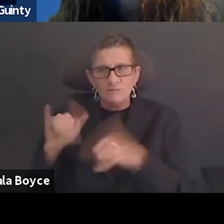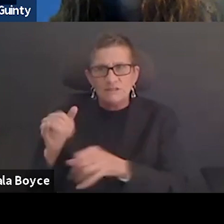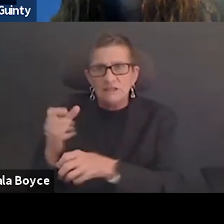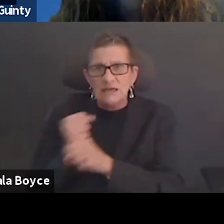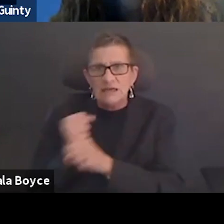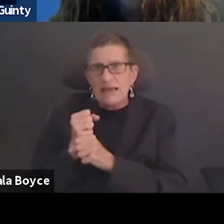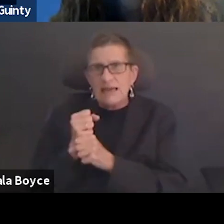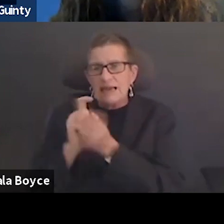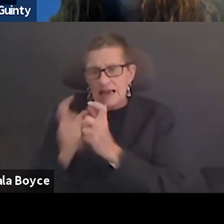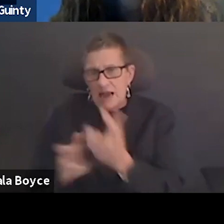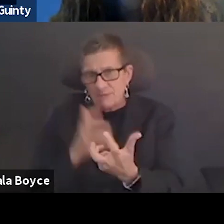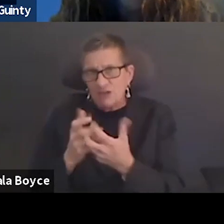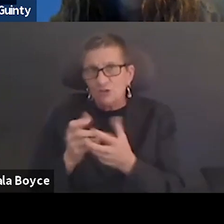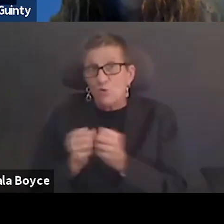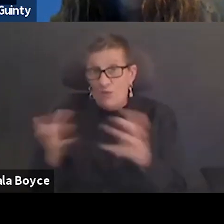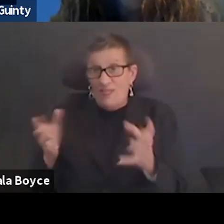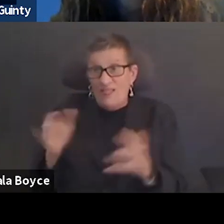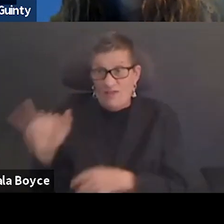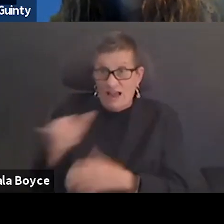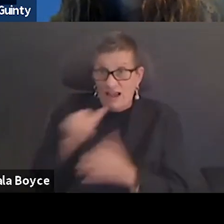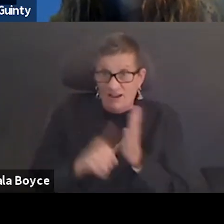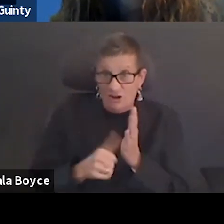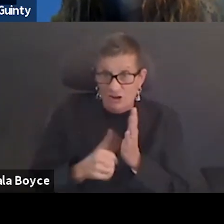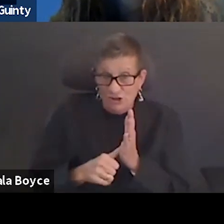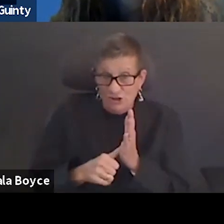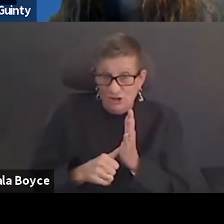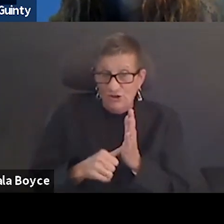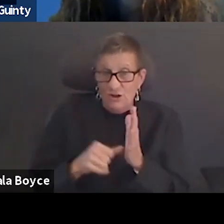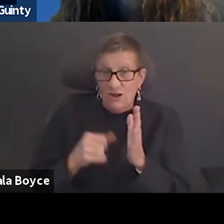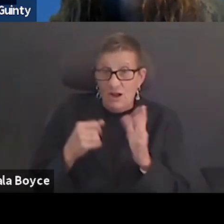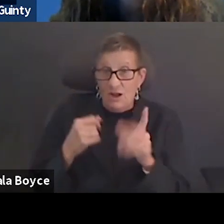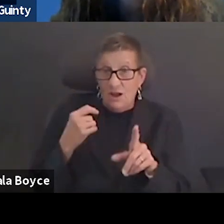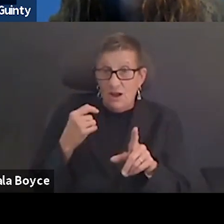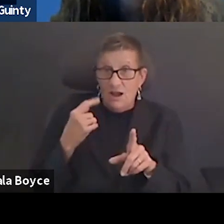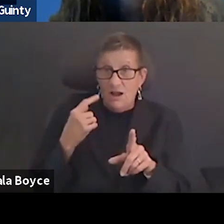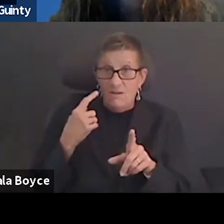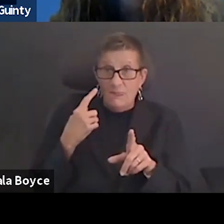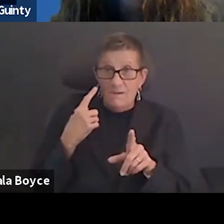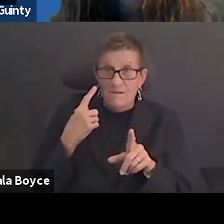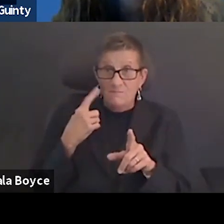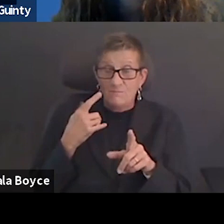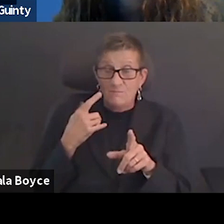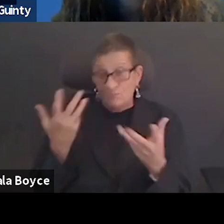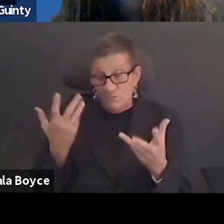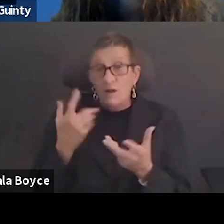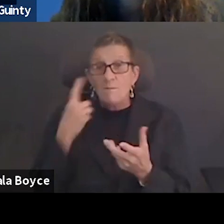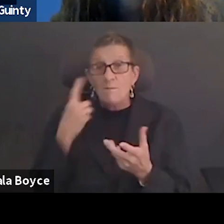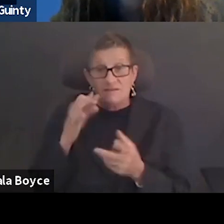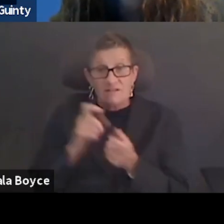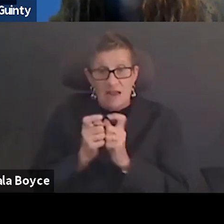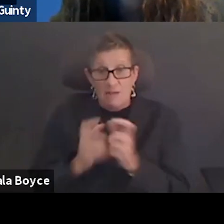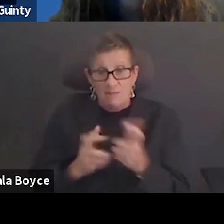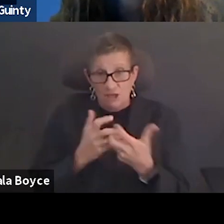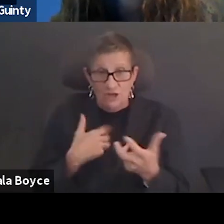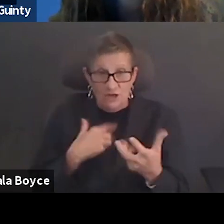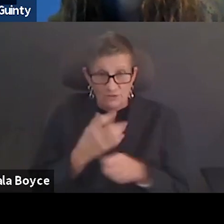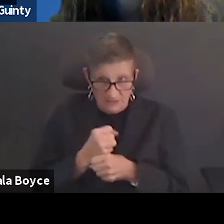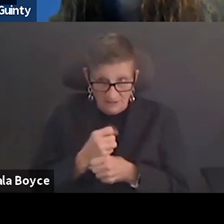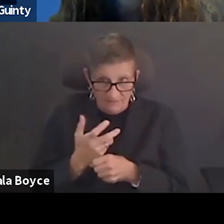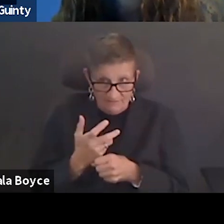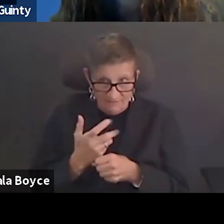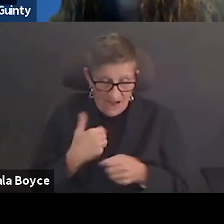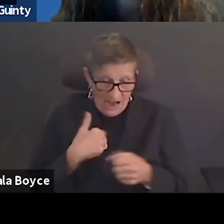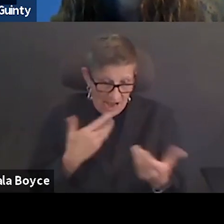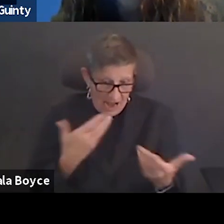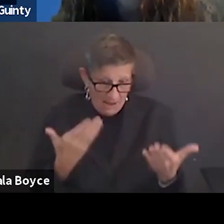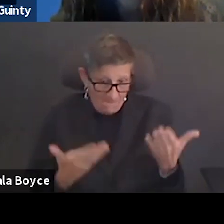letter, simply because of like the accommodations I receive. So I may